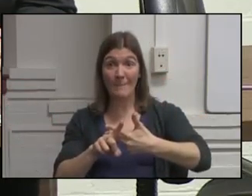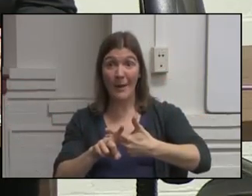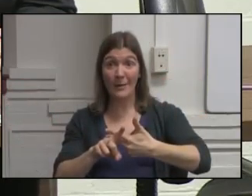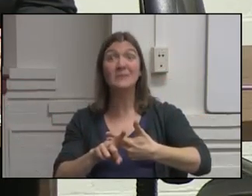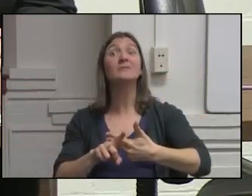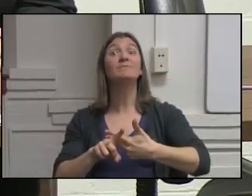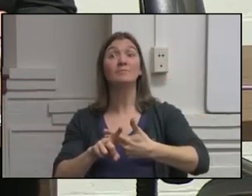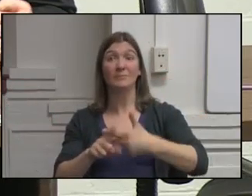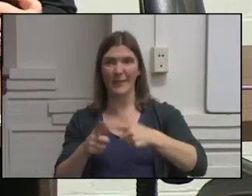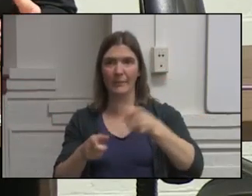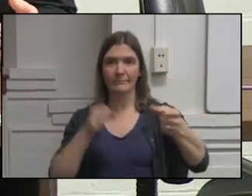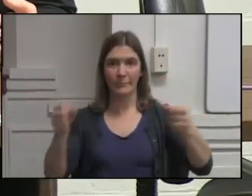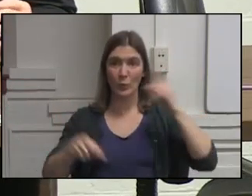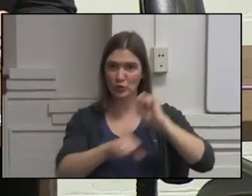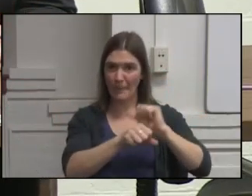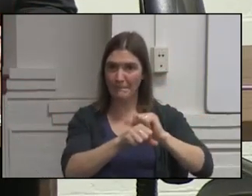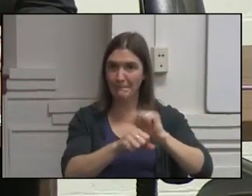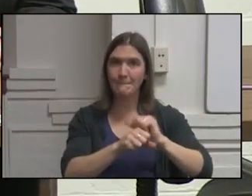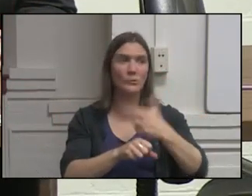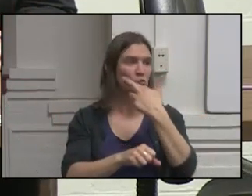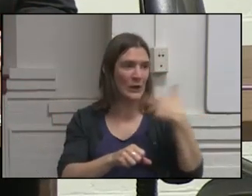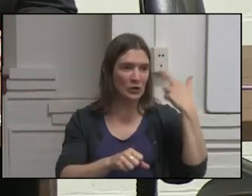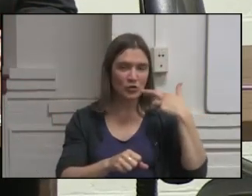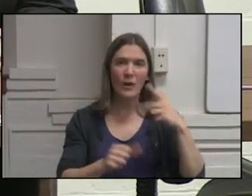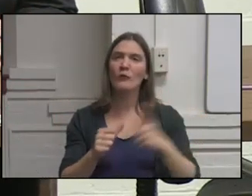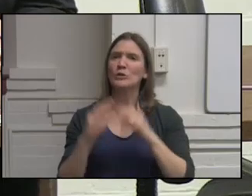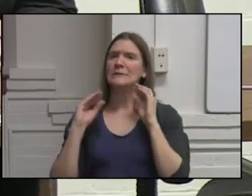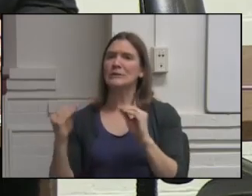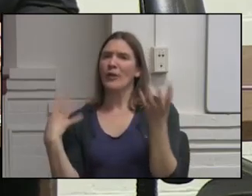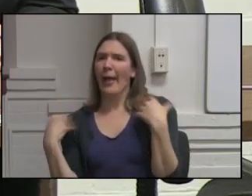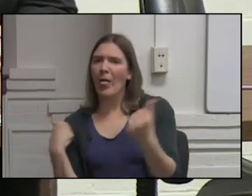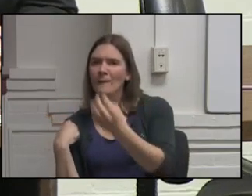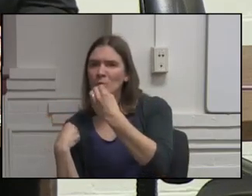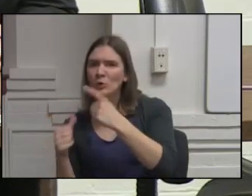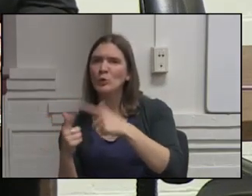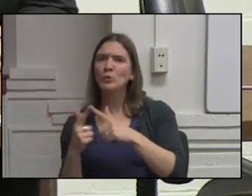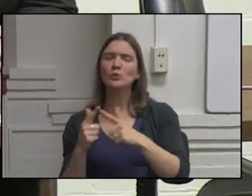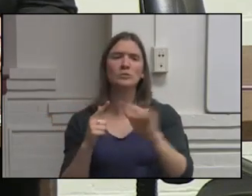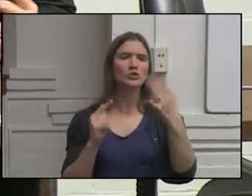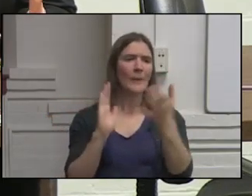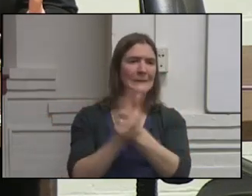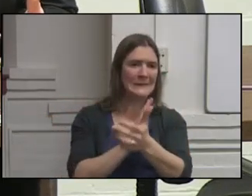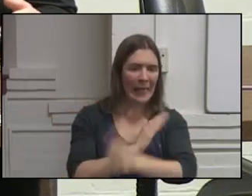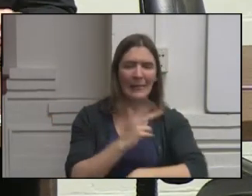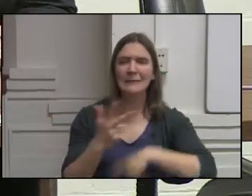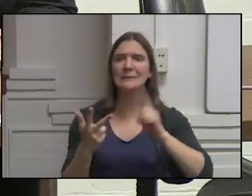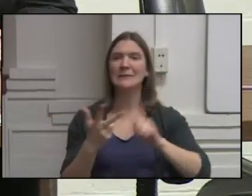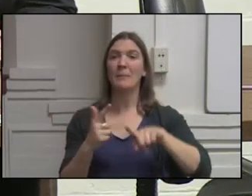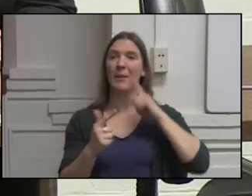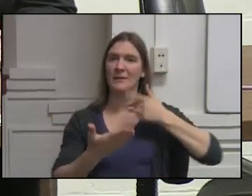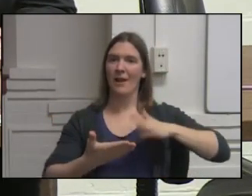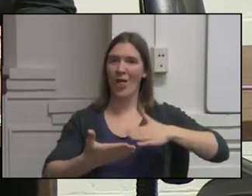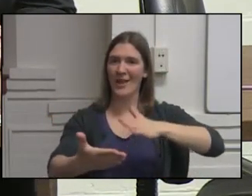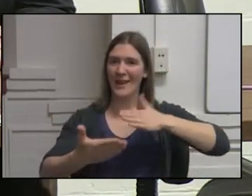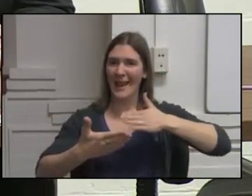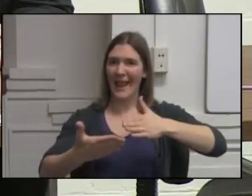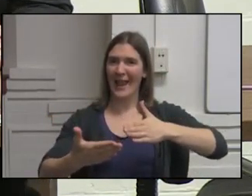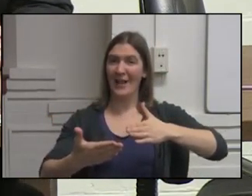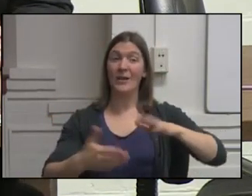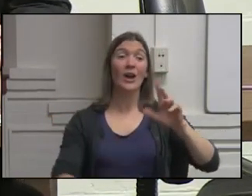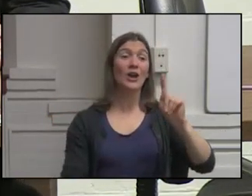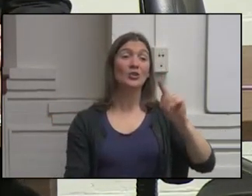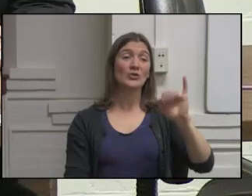and work with them on attrition, on early job skills, and of course culinary. And Tristan Tolino